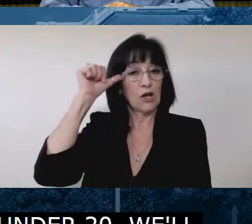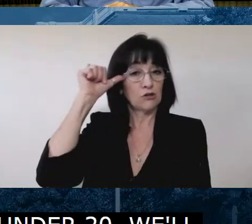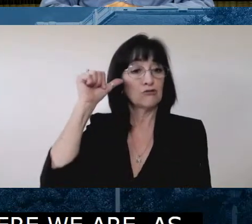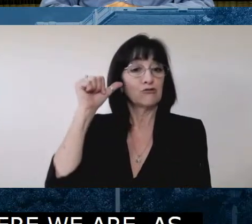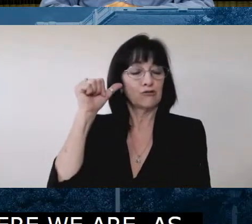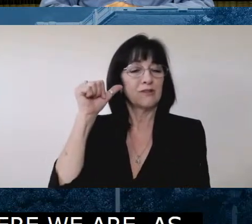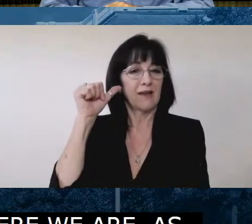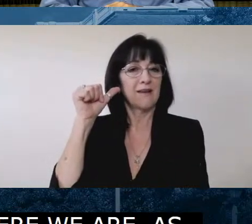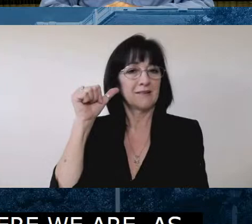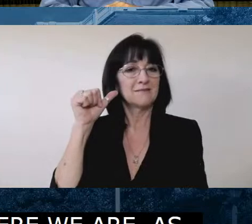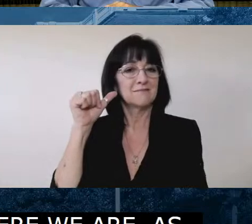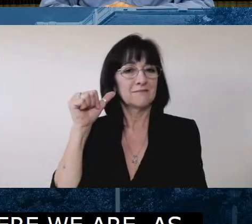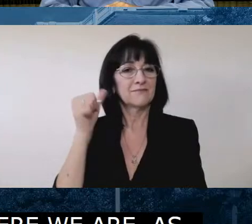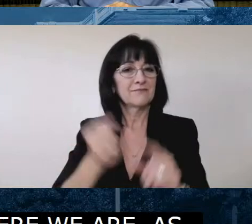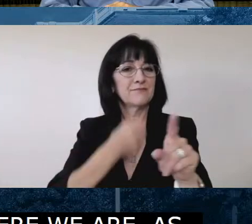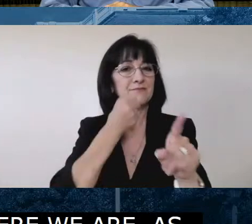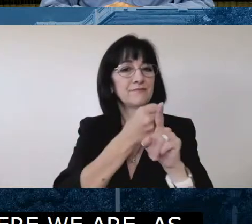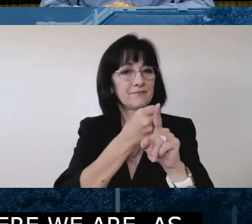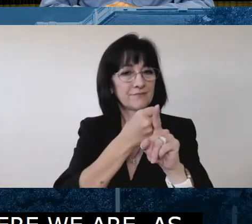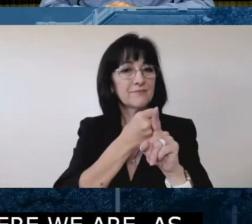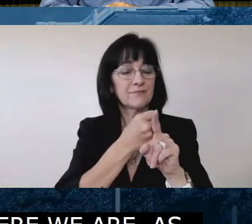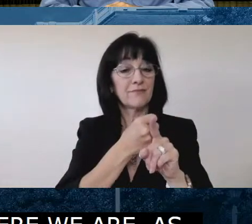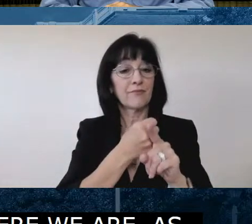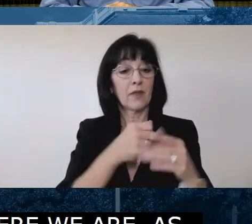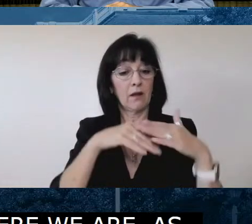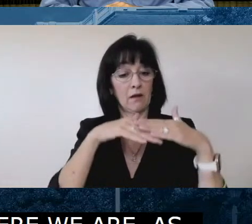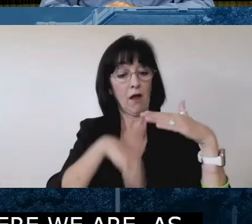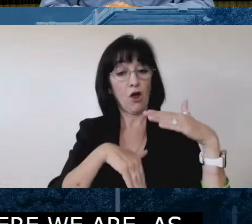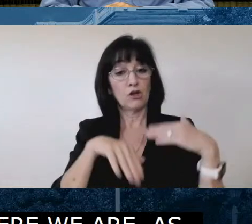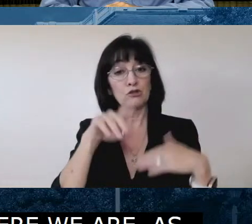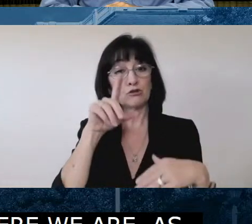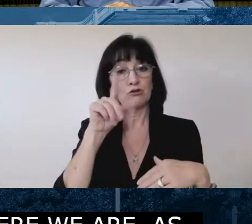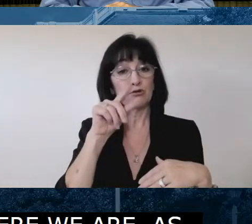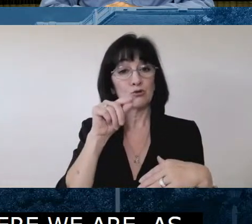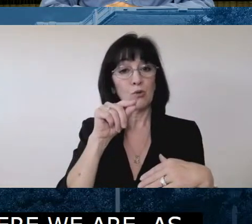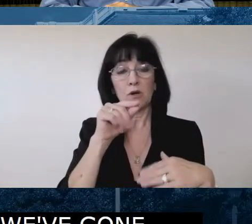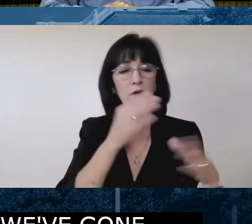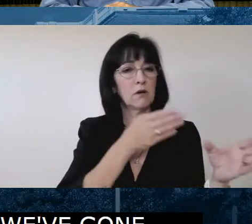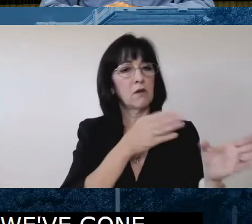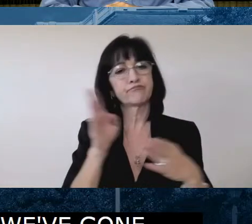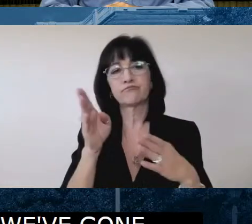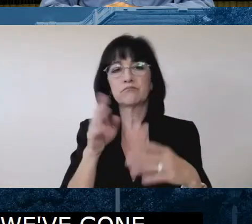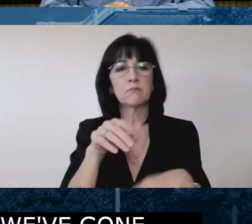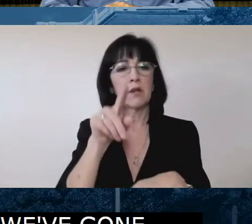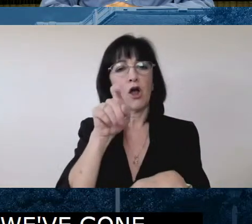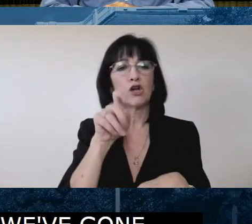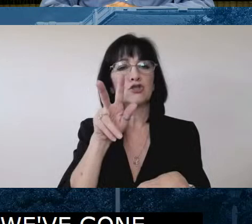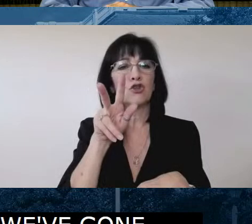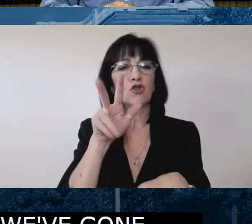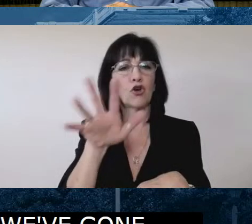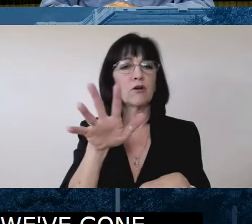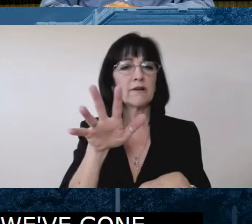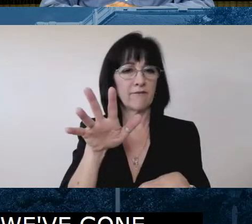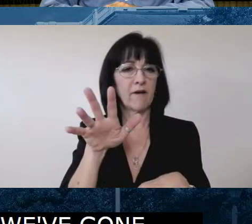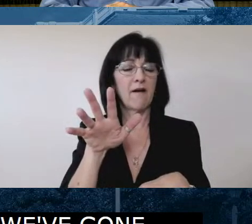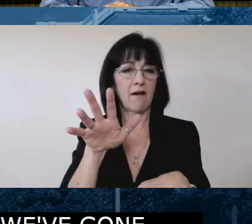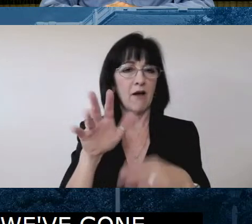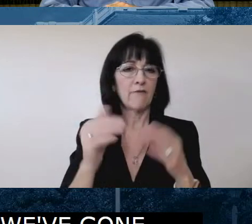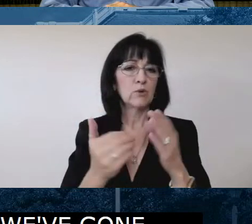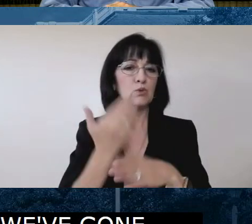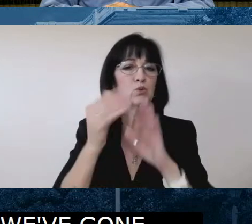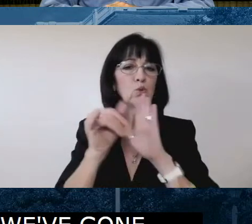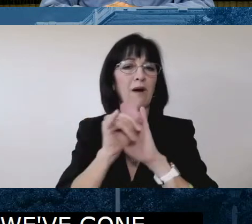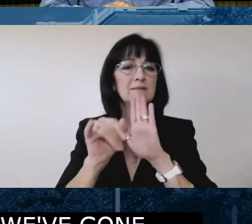cases. So we've gone from under 20 to 135 new cases on a 7-day moving average. You'll see